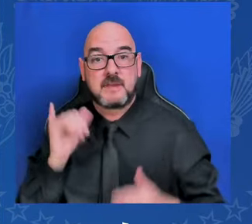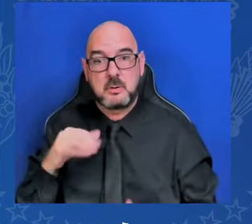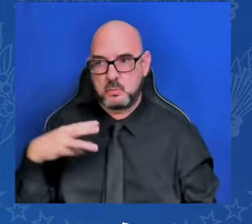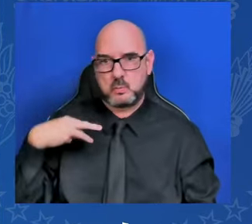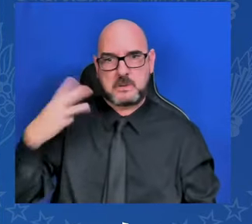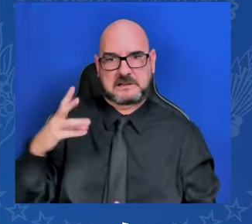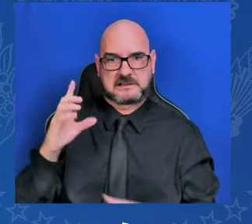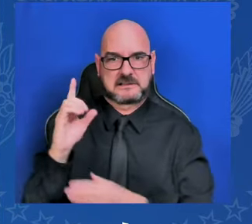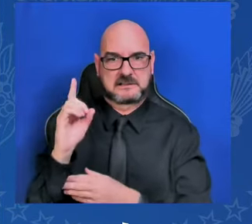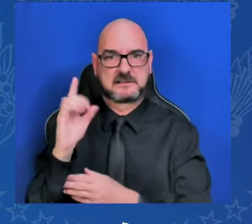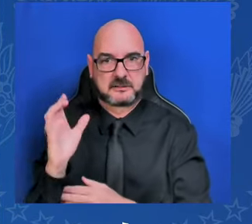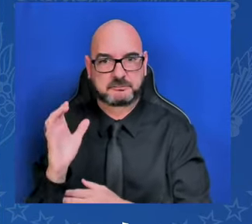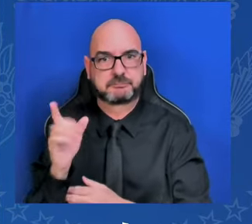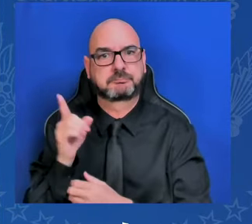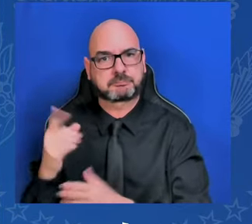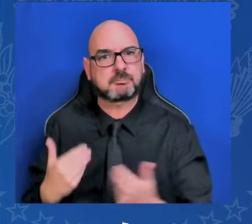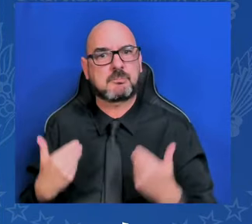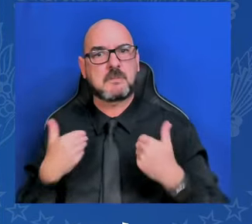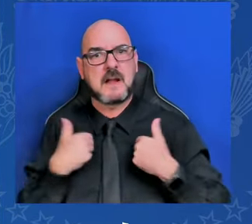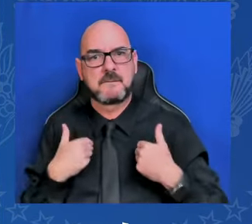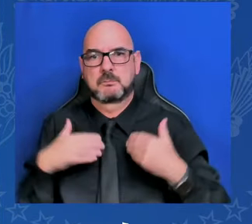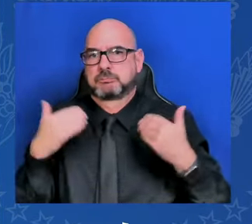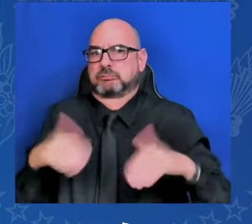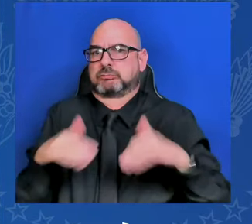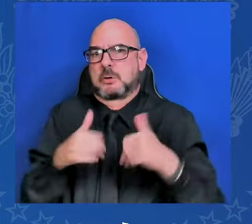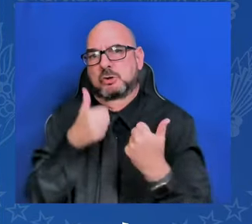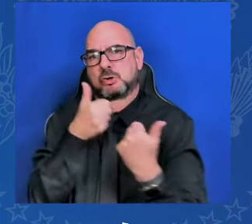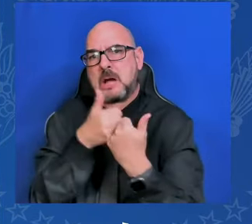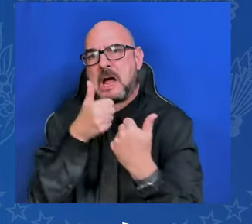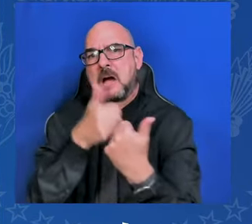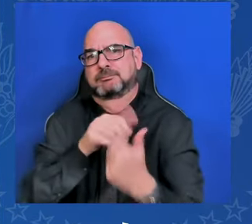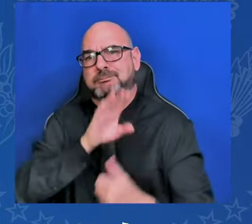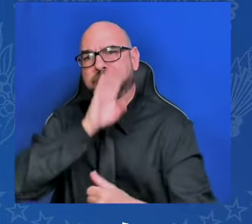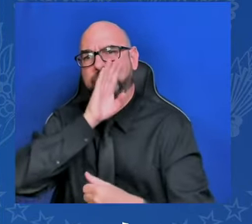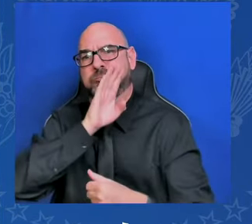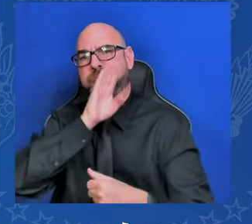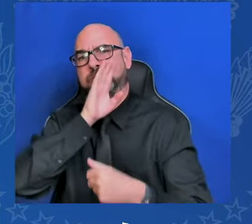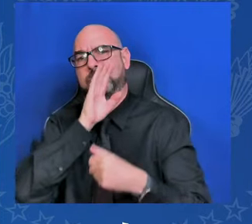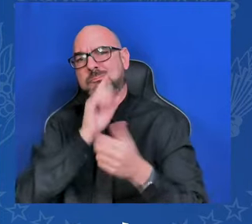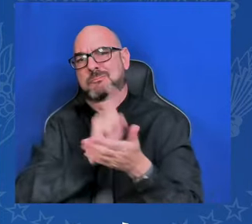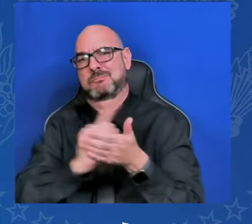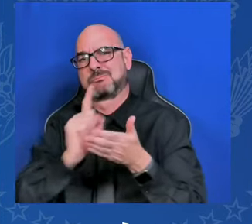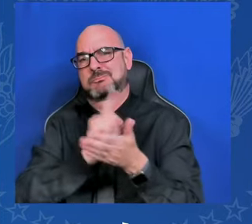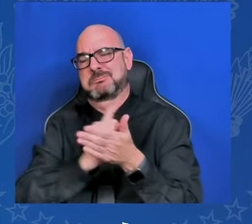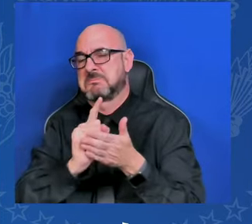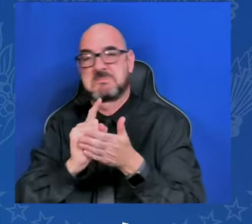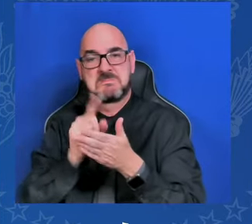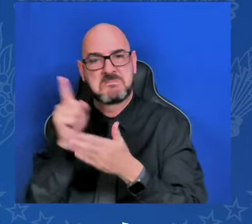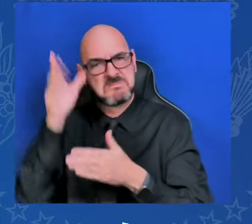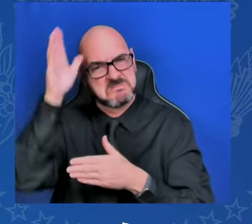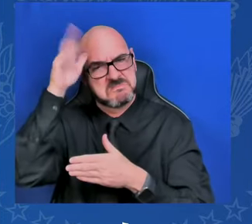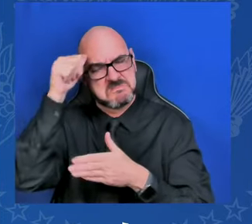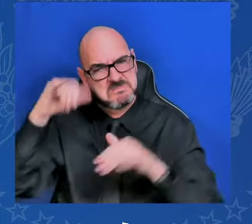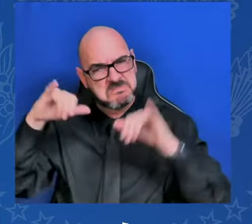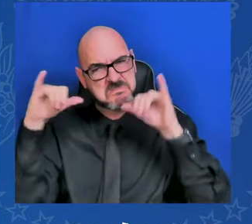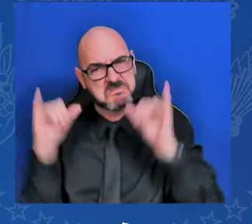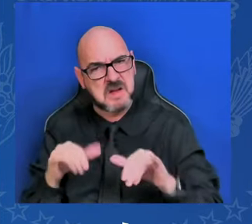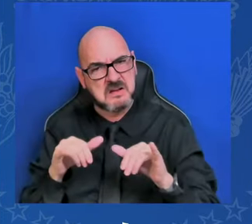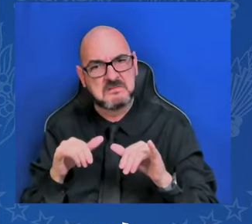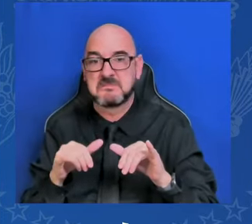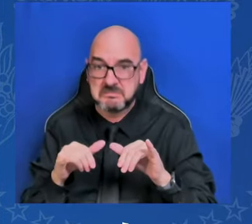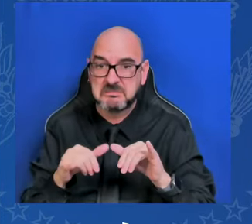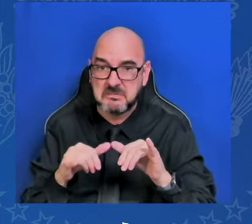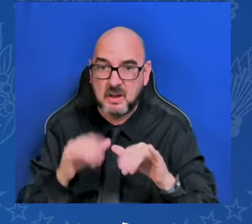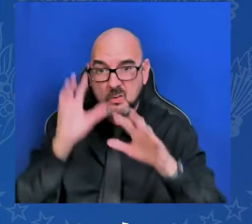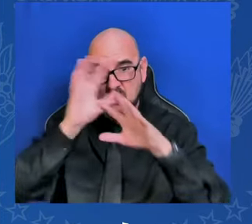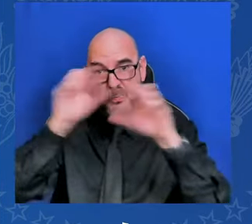week. But nothing got done until President Biden